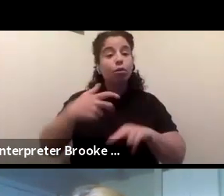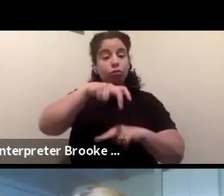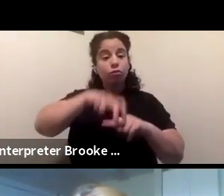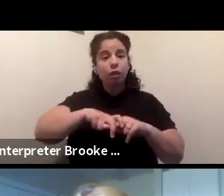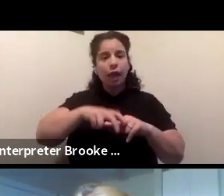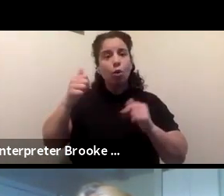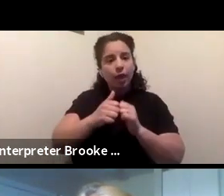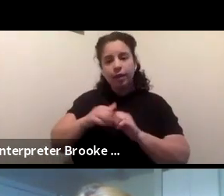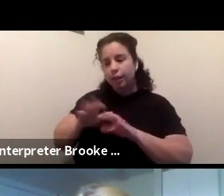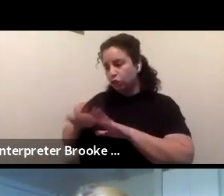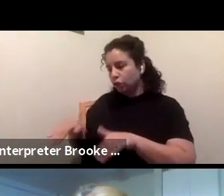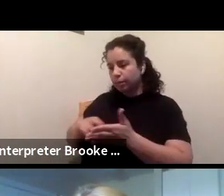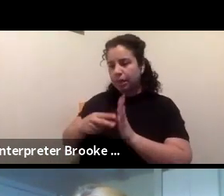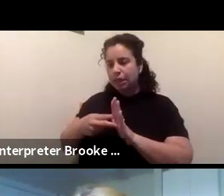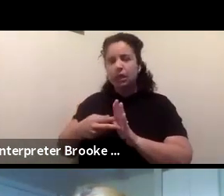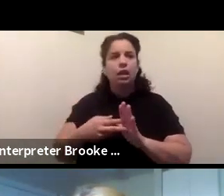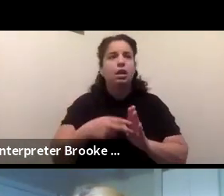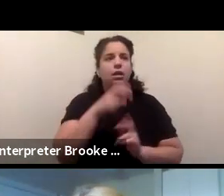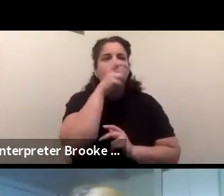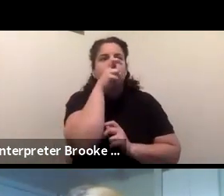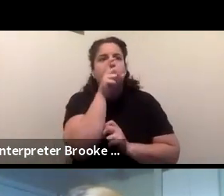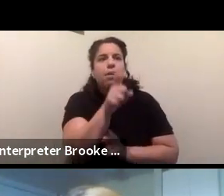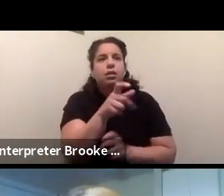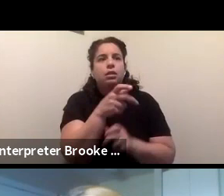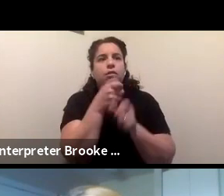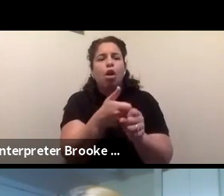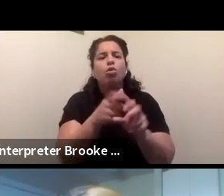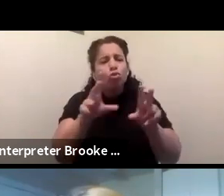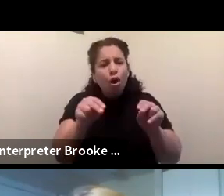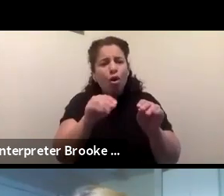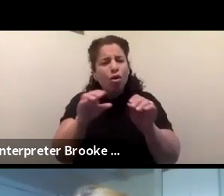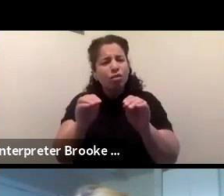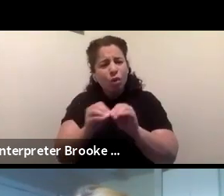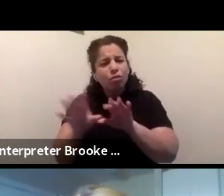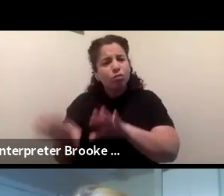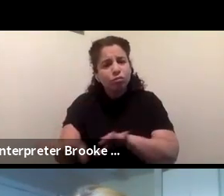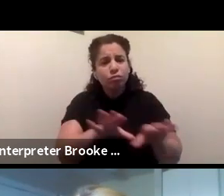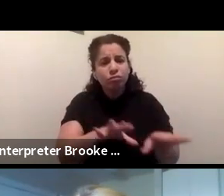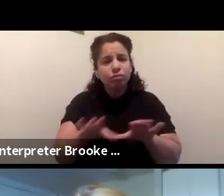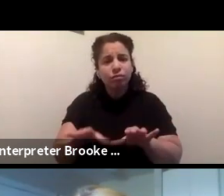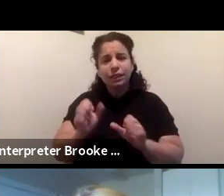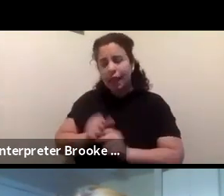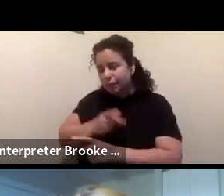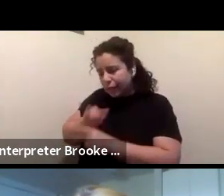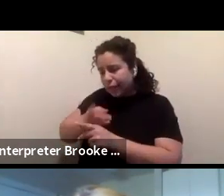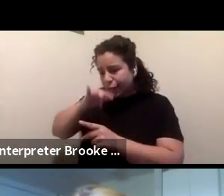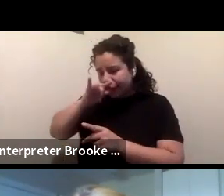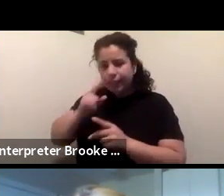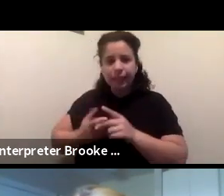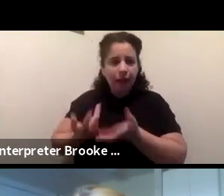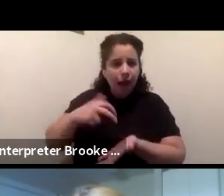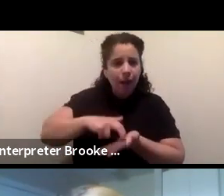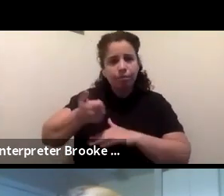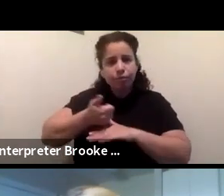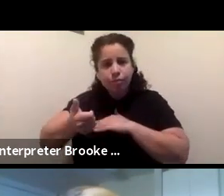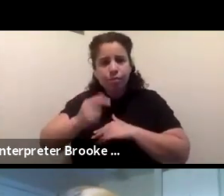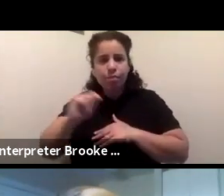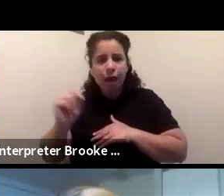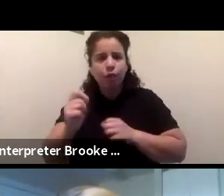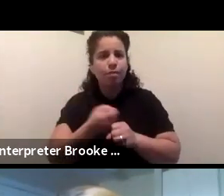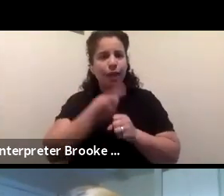would like to honor our relaxed meeting practice. It's one that is necessary when your meetings are taking